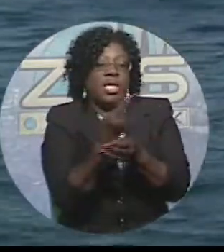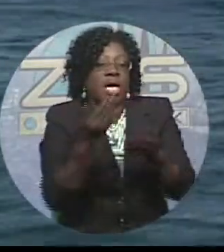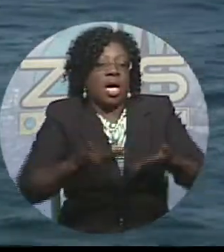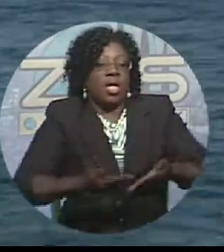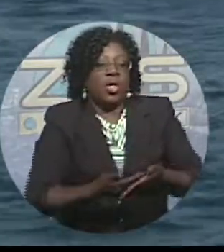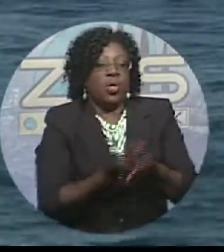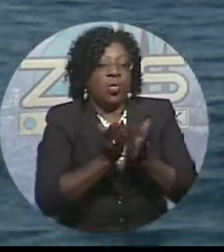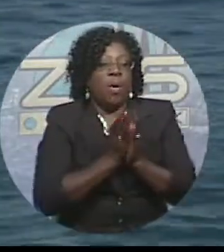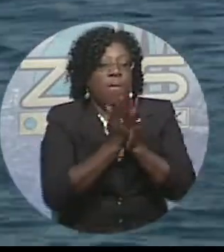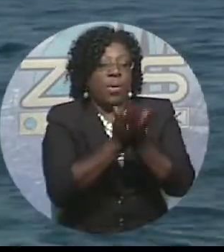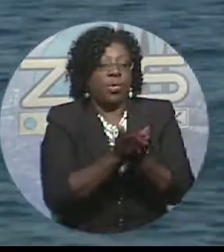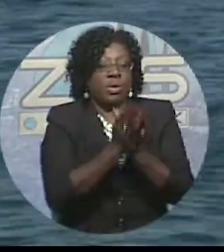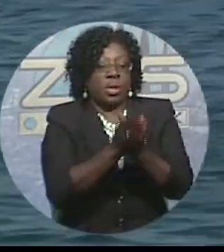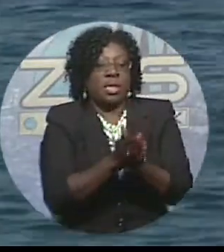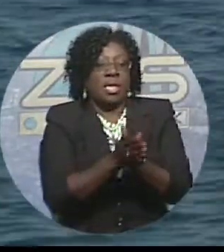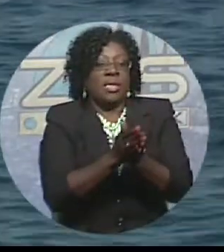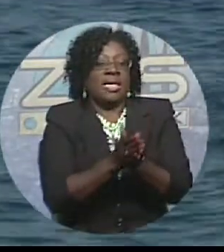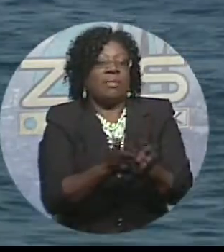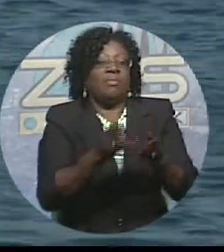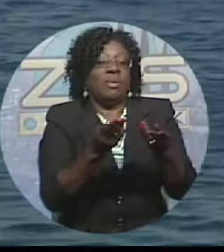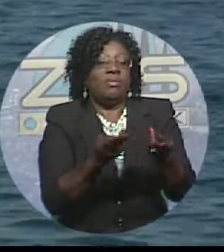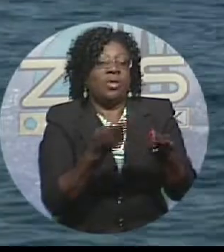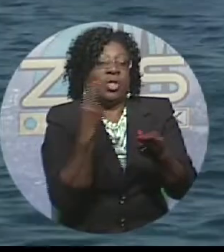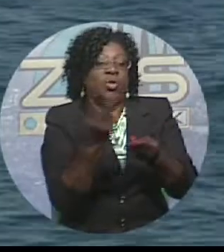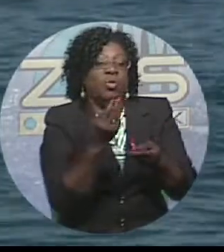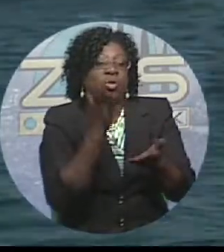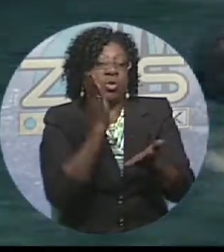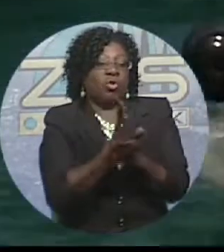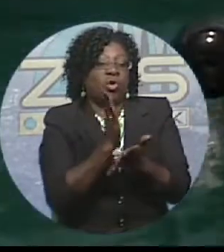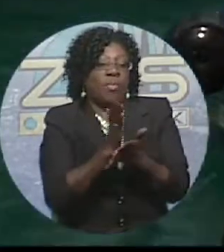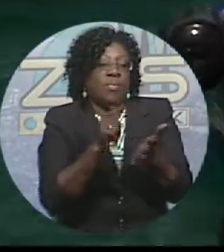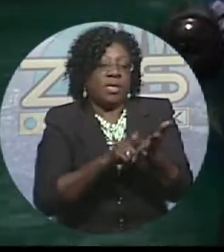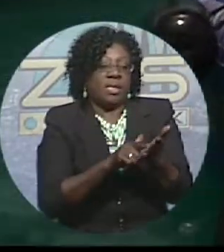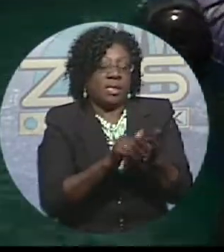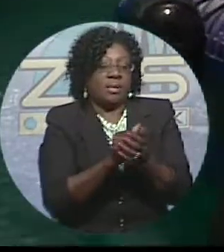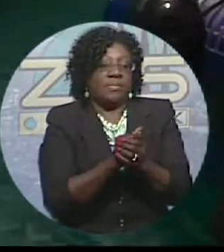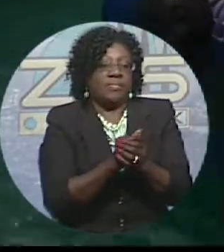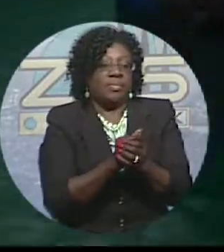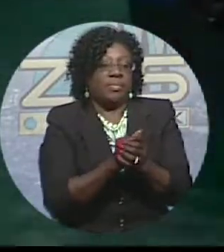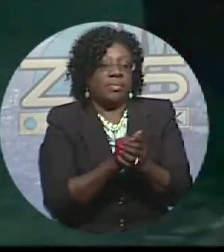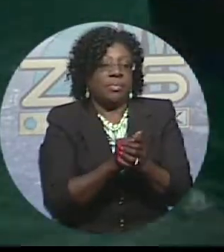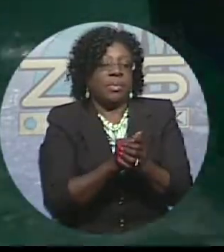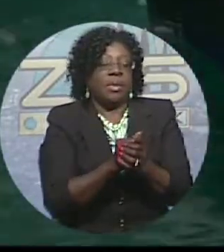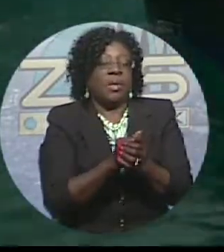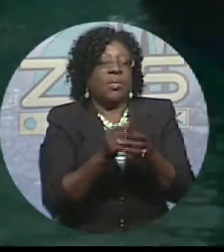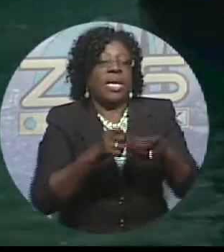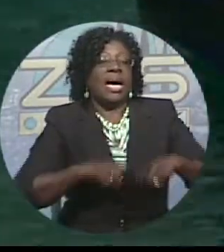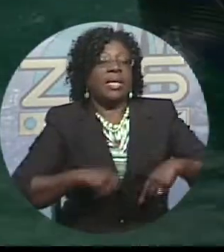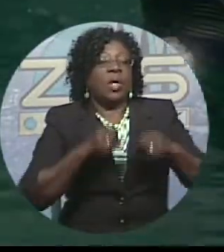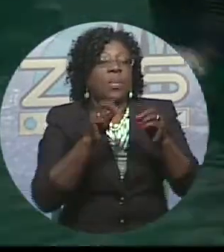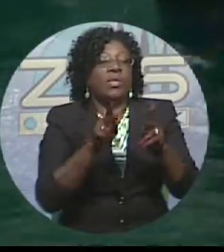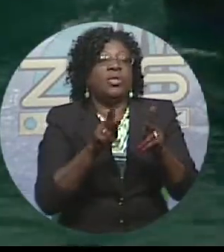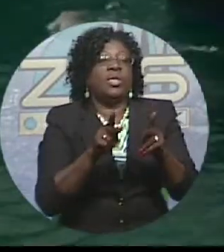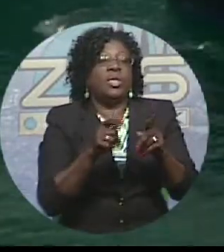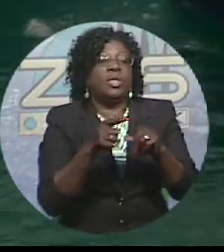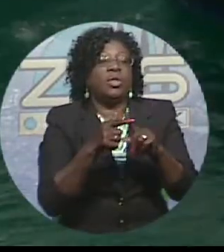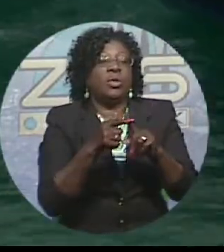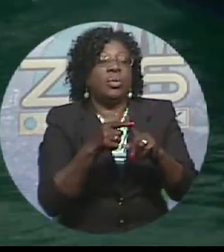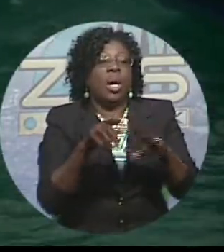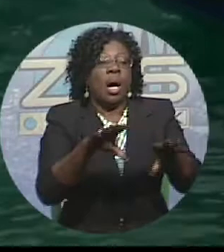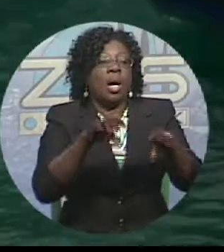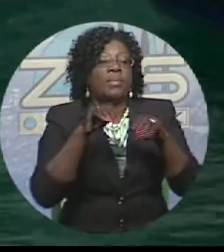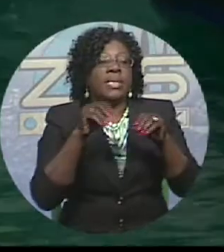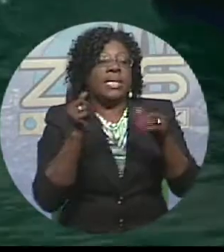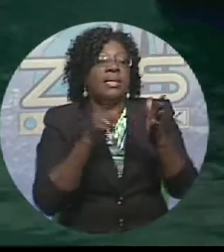a result of this operation has now made its first bust. We've only had the opportunity to obtain